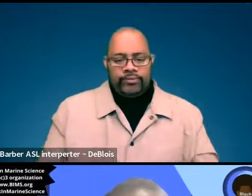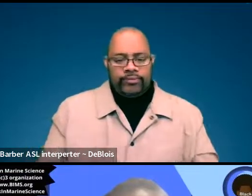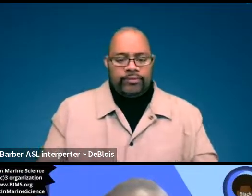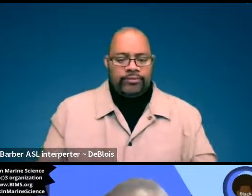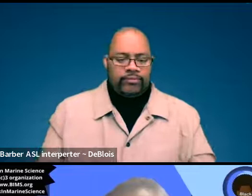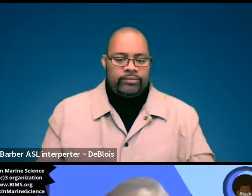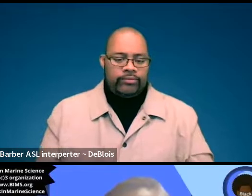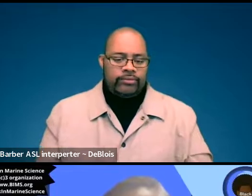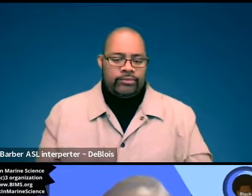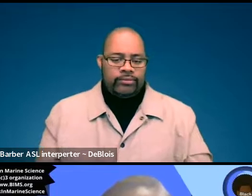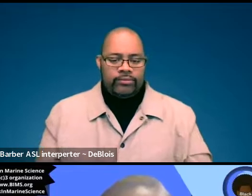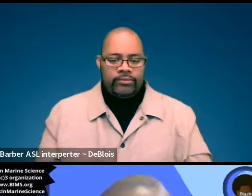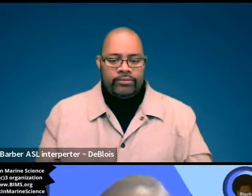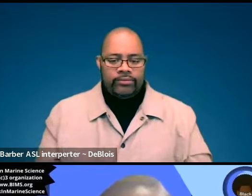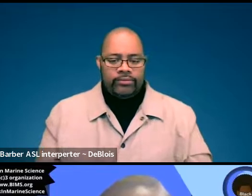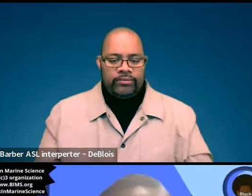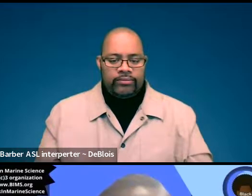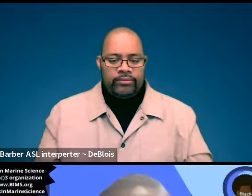Got you.